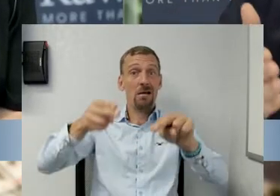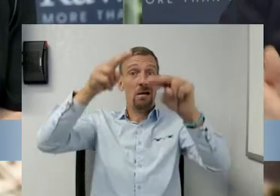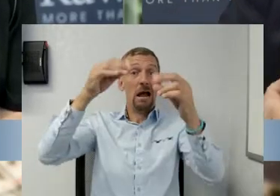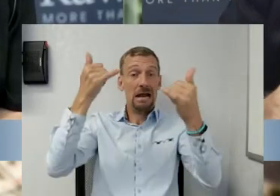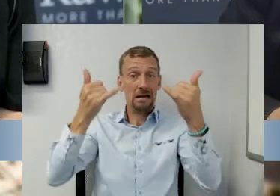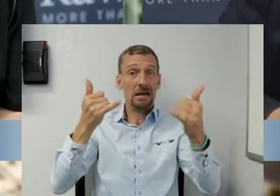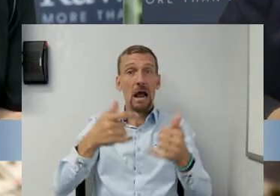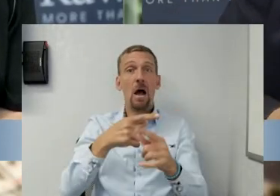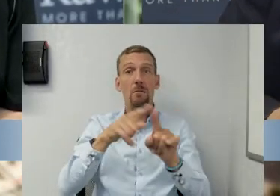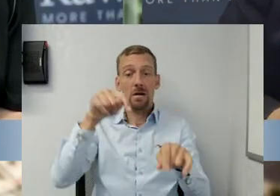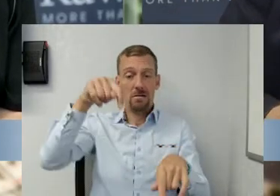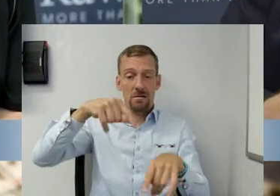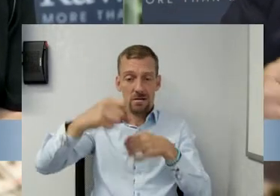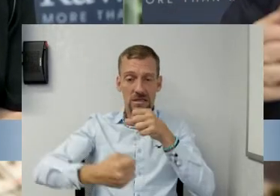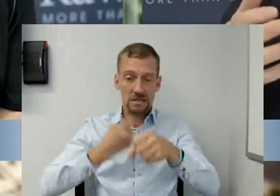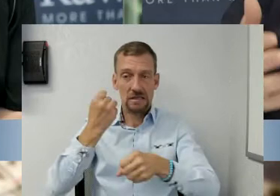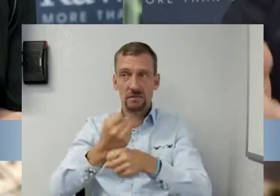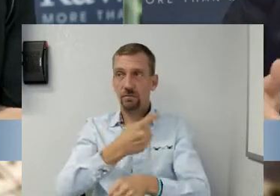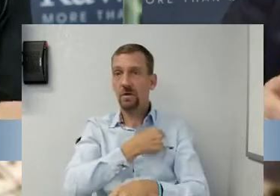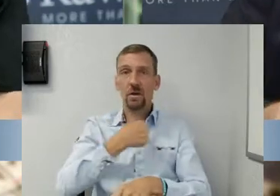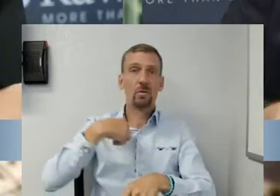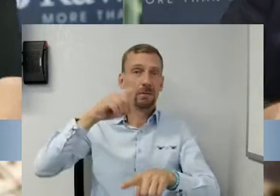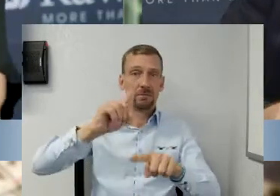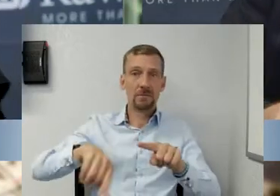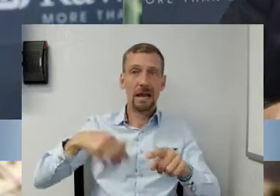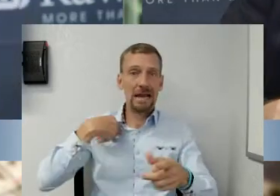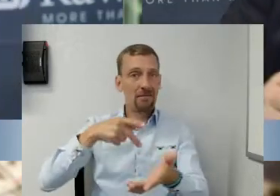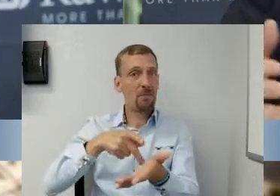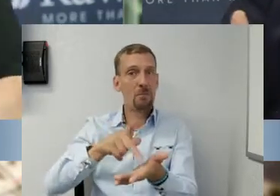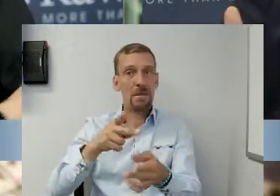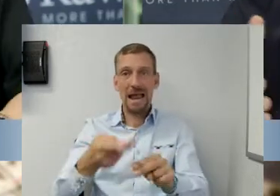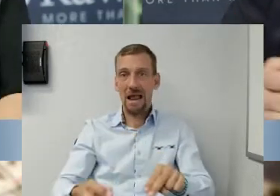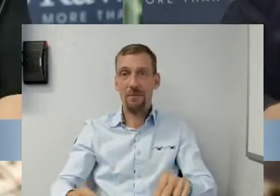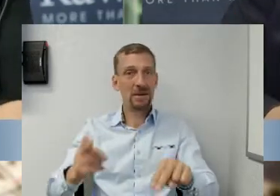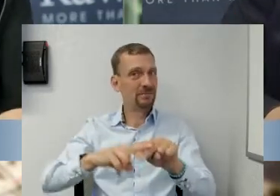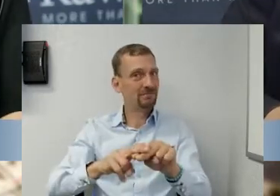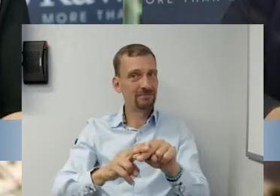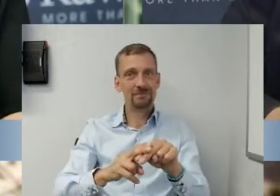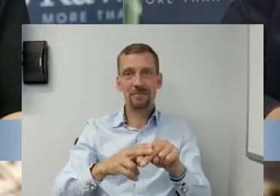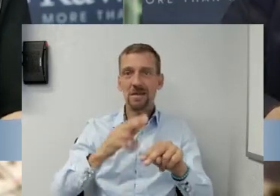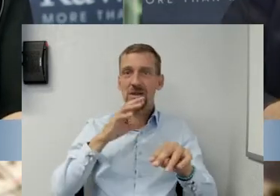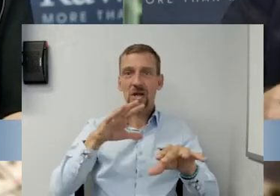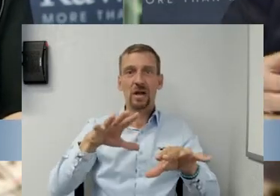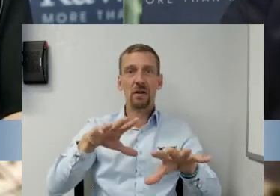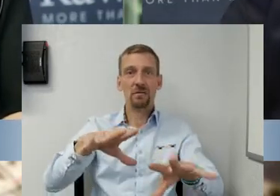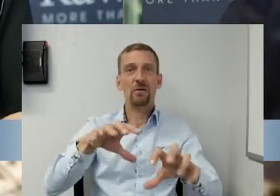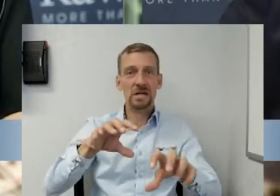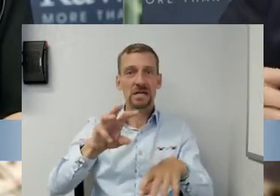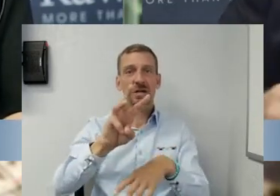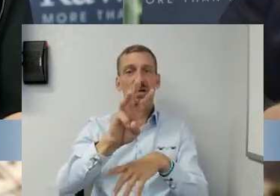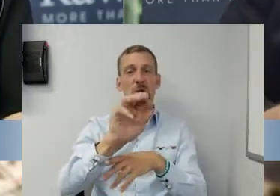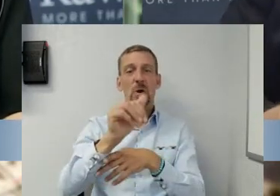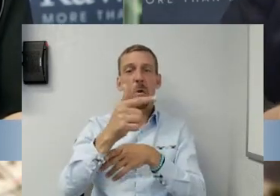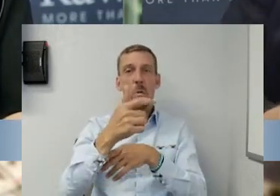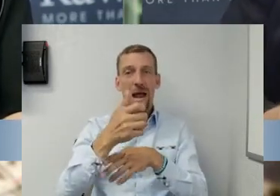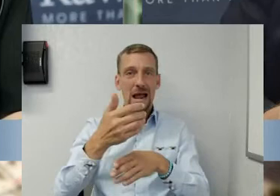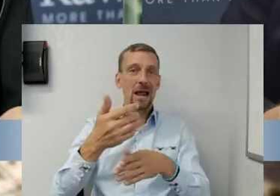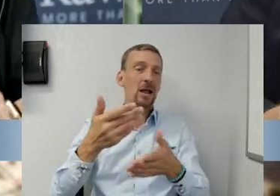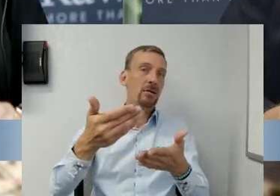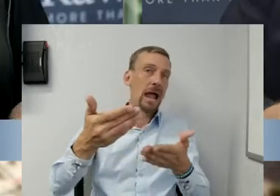is this a year that we can't implement a pay raise? That we have to freeze wage rates? Do we freeze